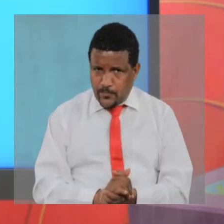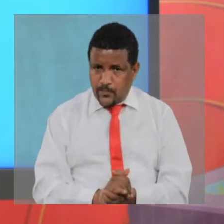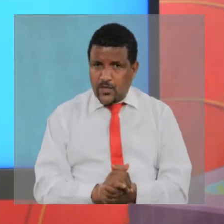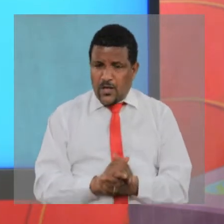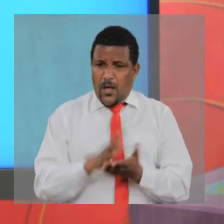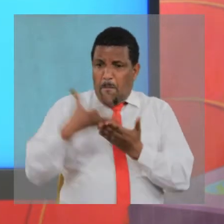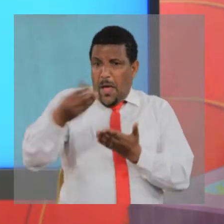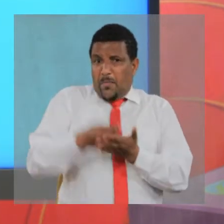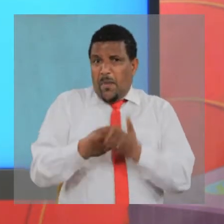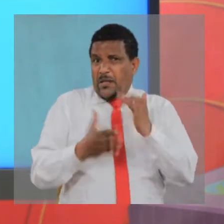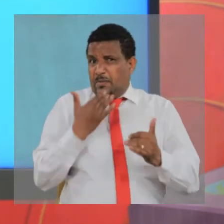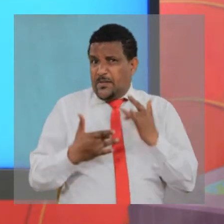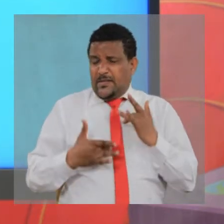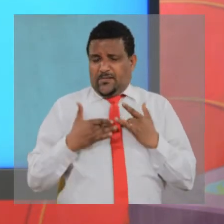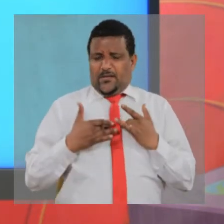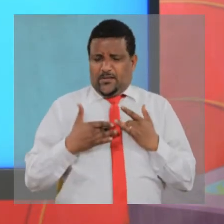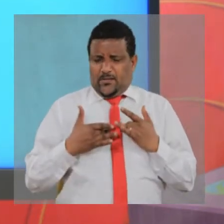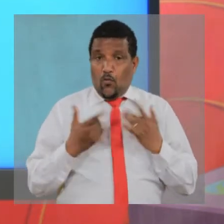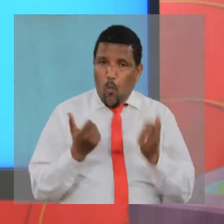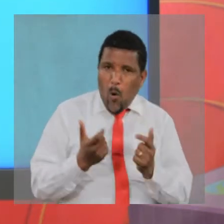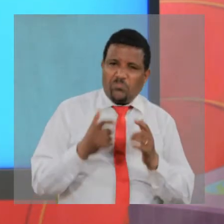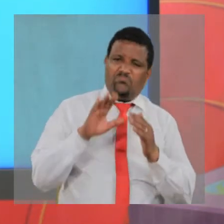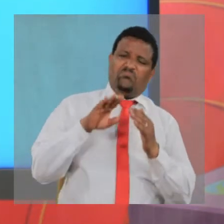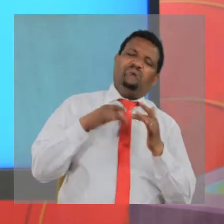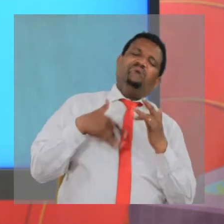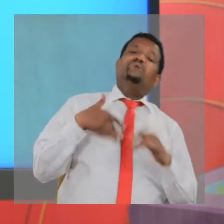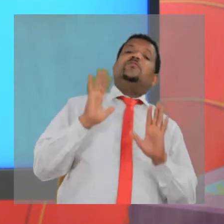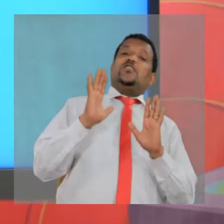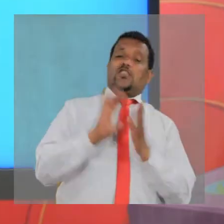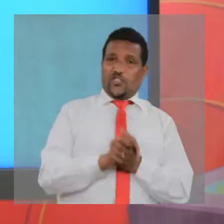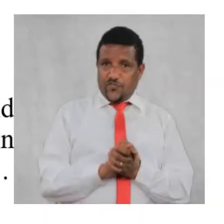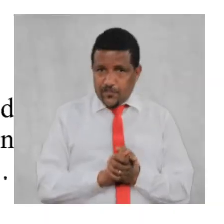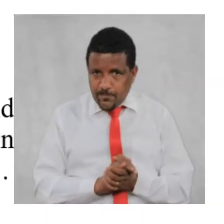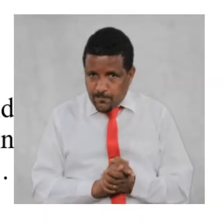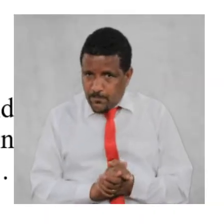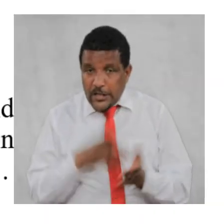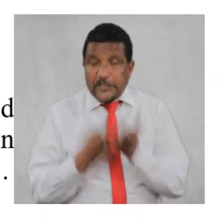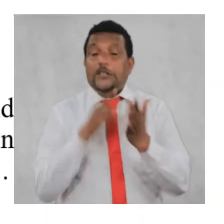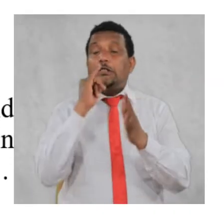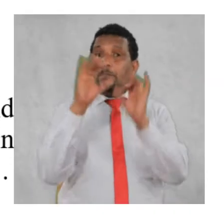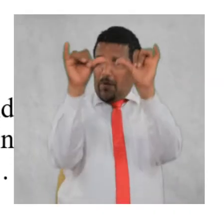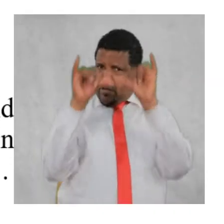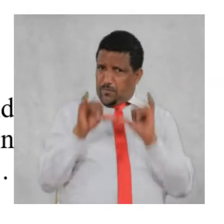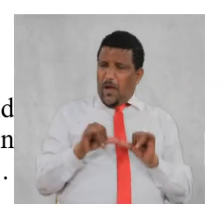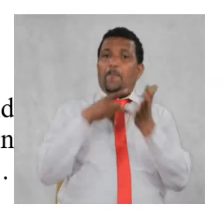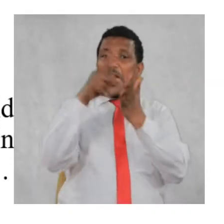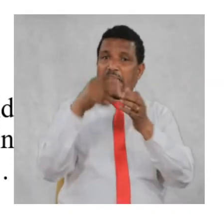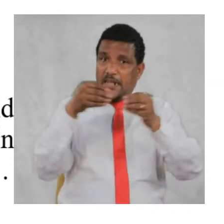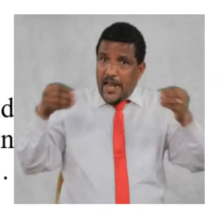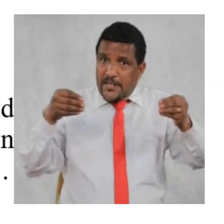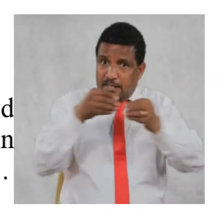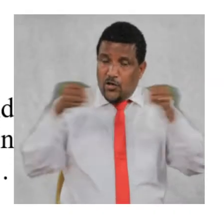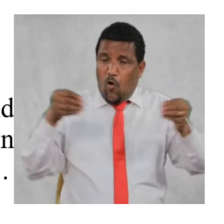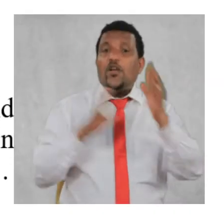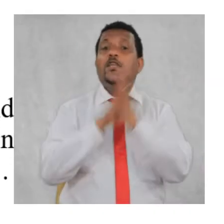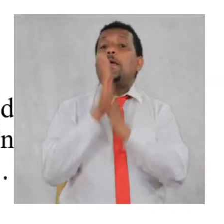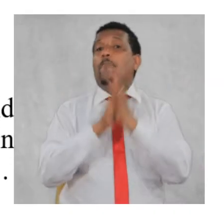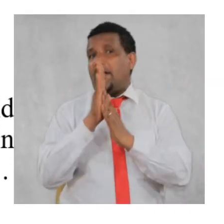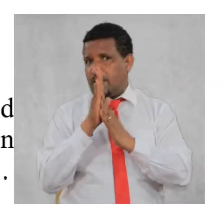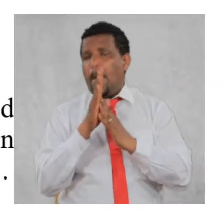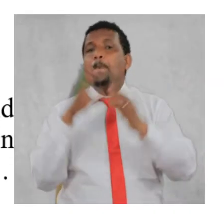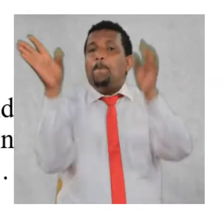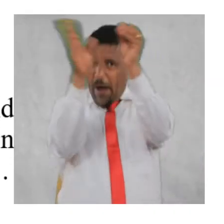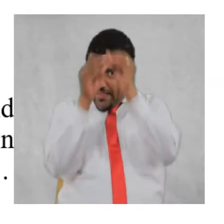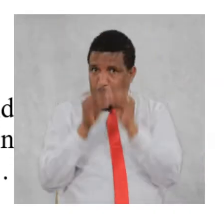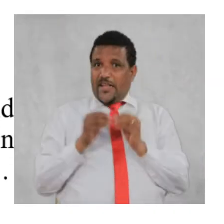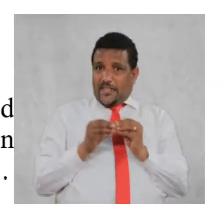buyer might be sensitive or less sensitive. So this is measured by the price elasticity of demand.